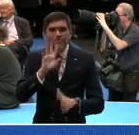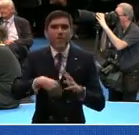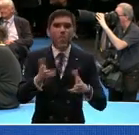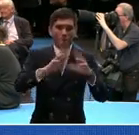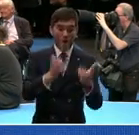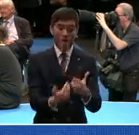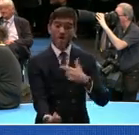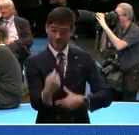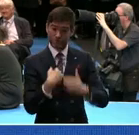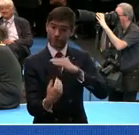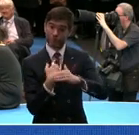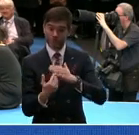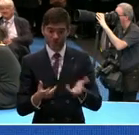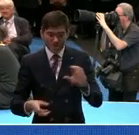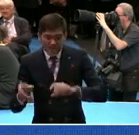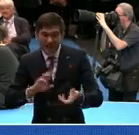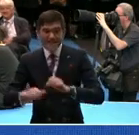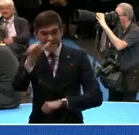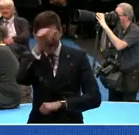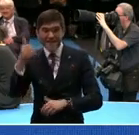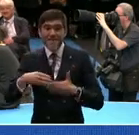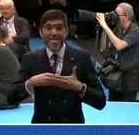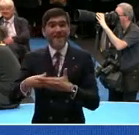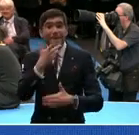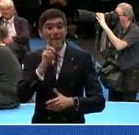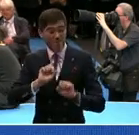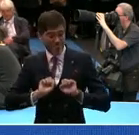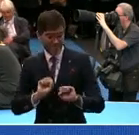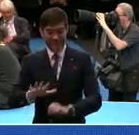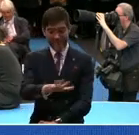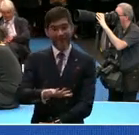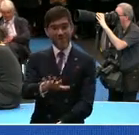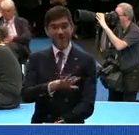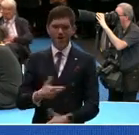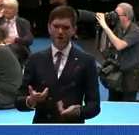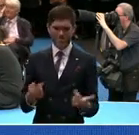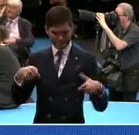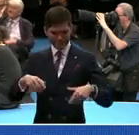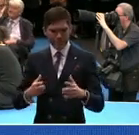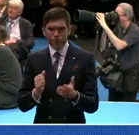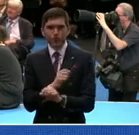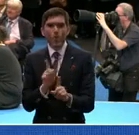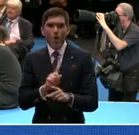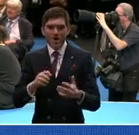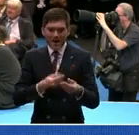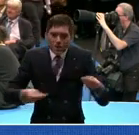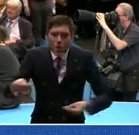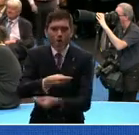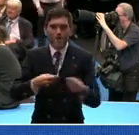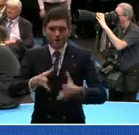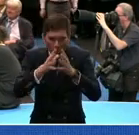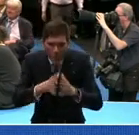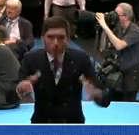scientists, the finest academics, and leading people in their fields, all helping to drive our economy forwards as